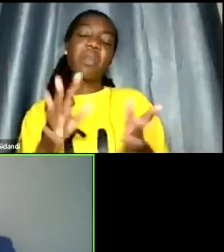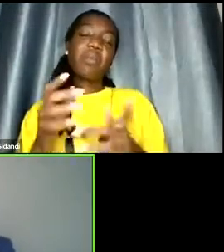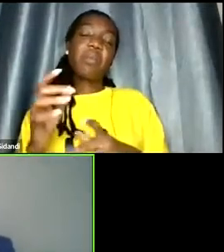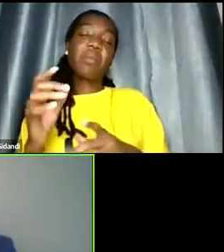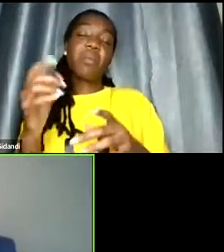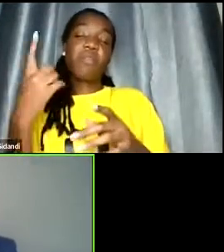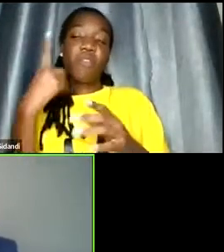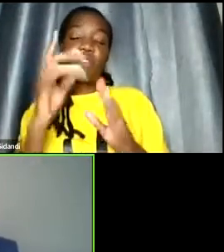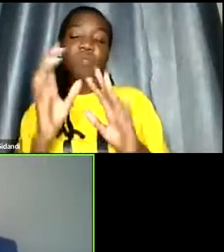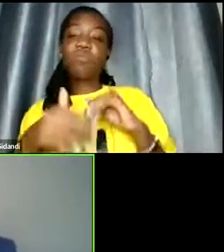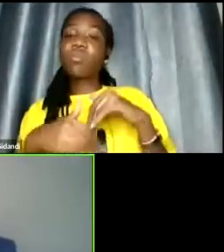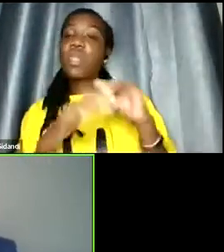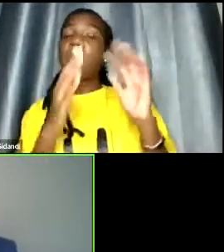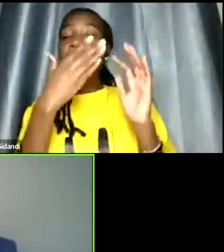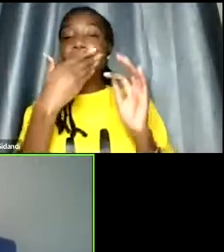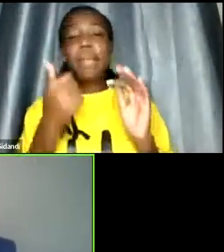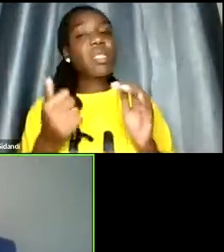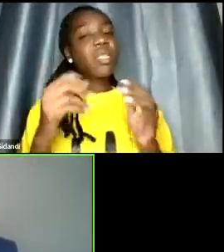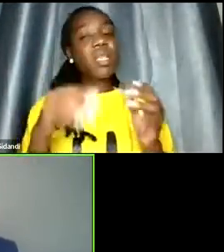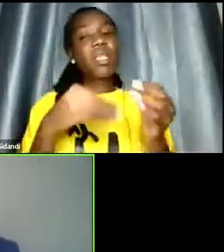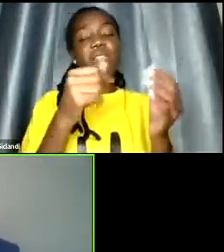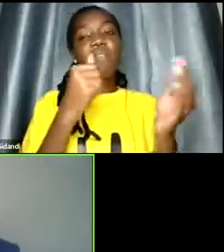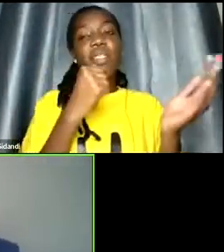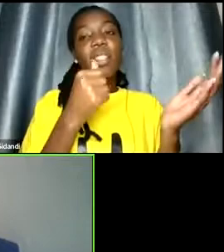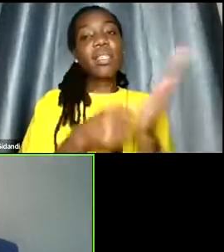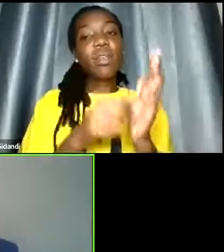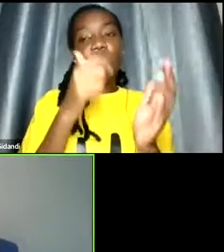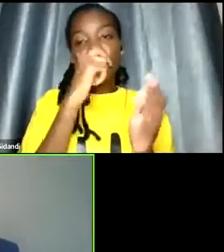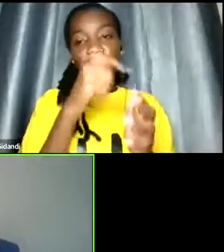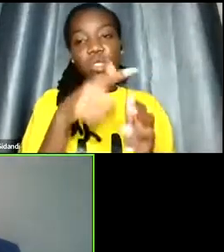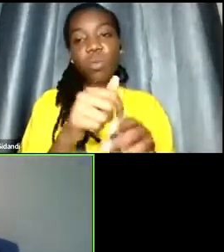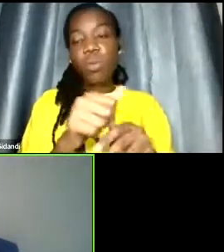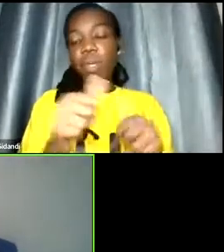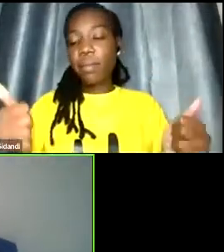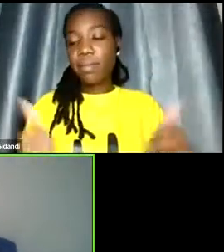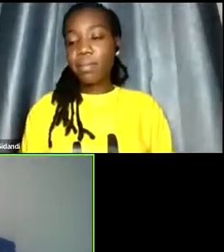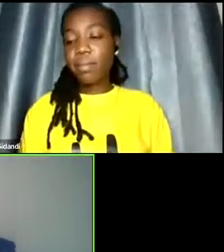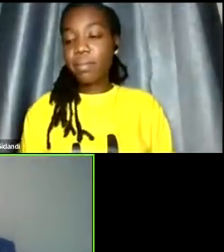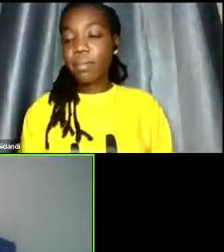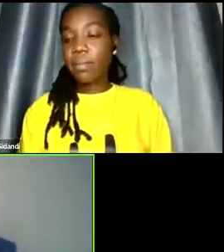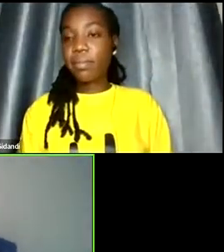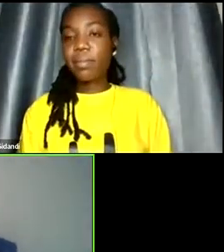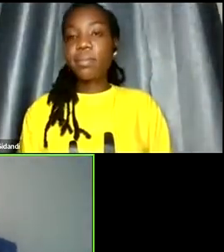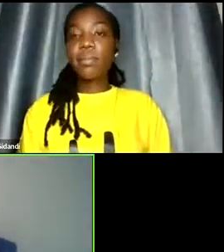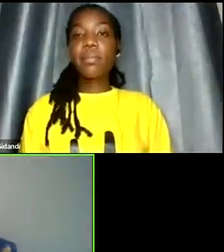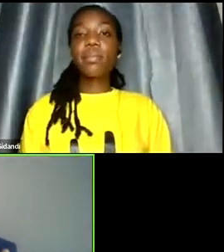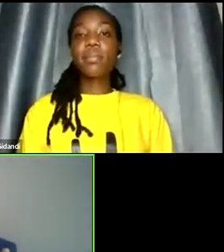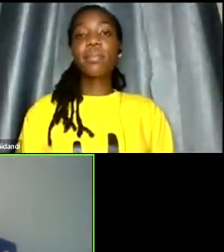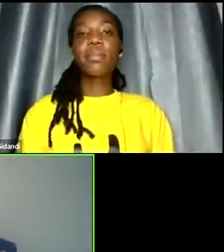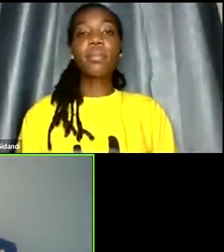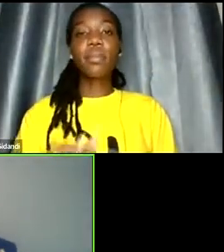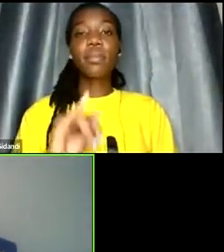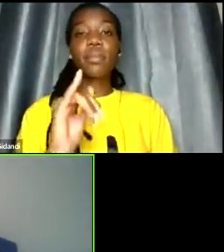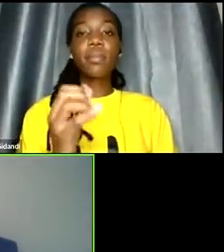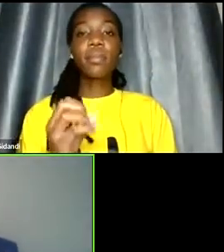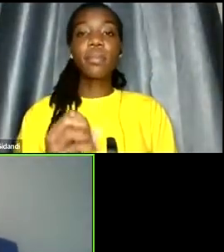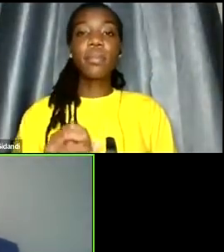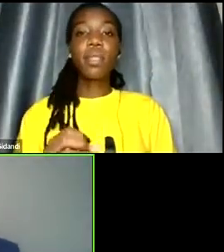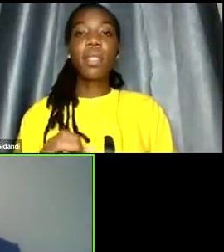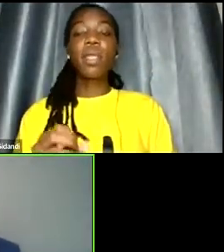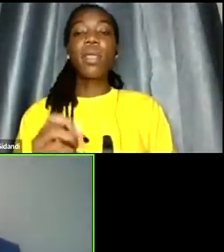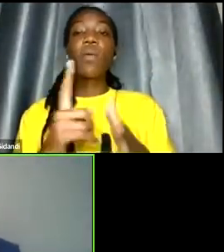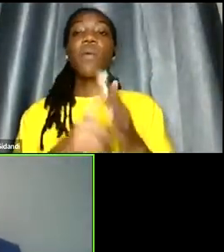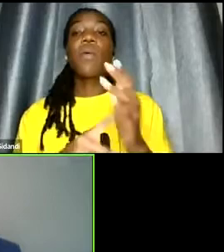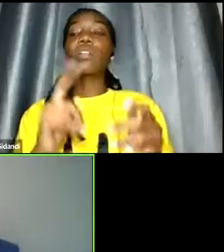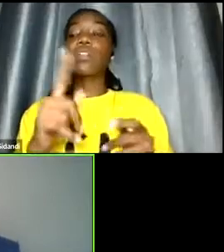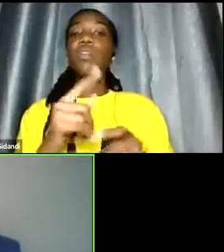well. Give them a letter to say, I wish you well in your next endeavors. Joseph Mugula, you asked a question, what is wrong with appointing